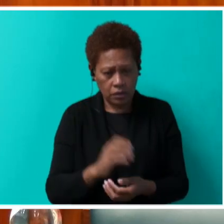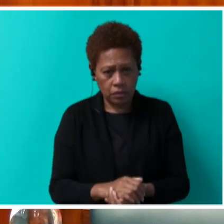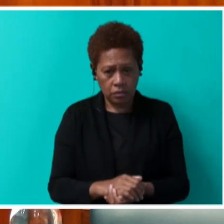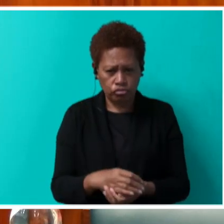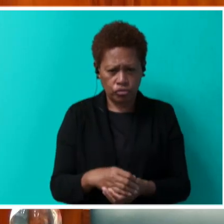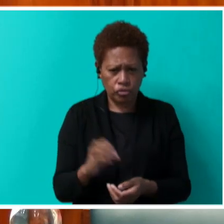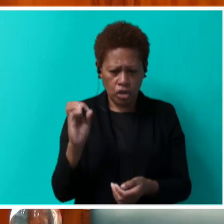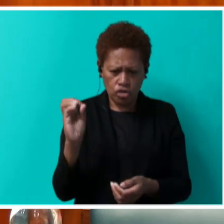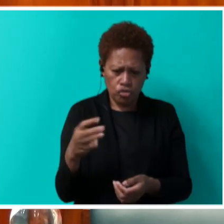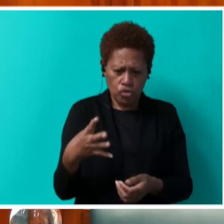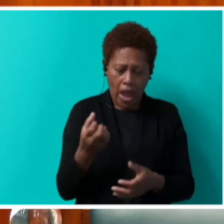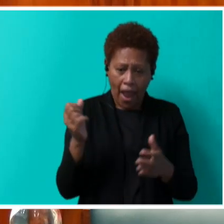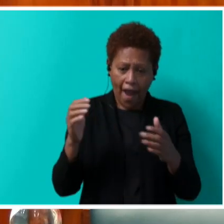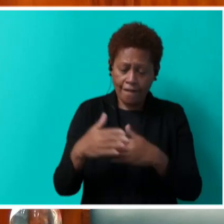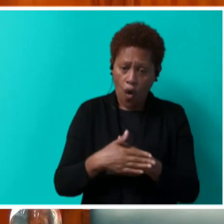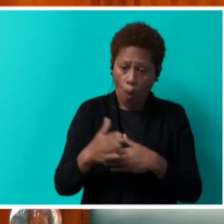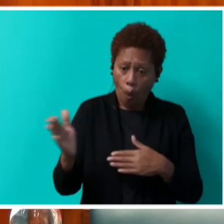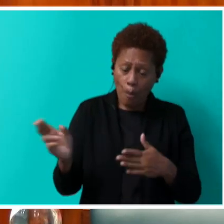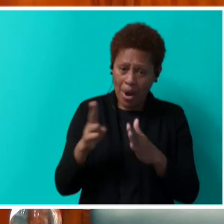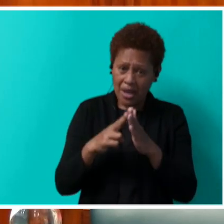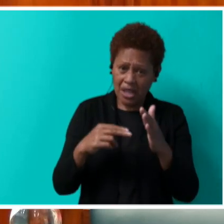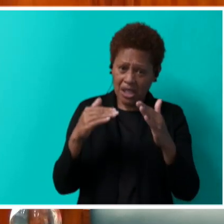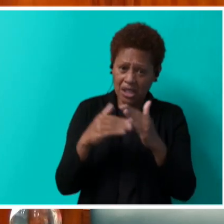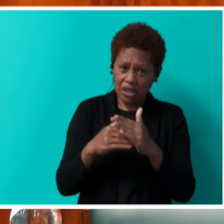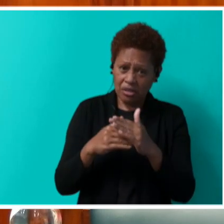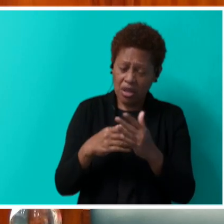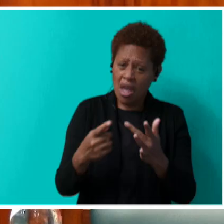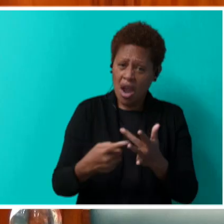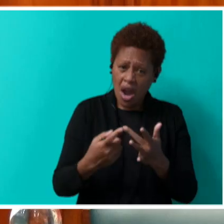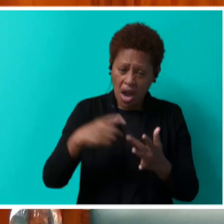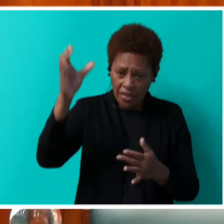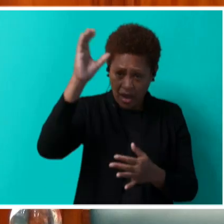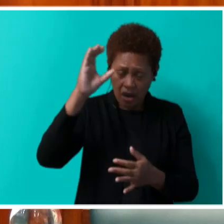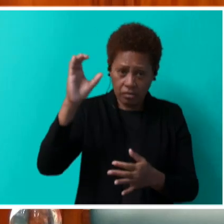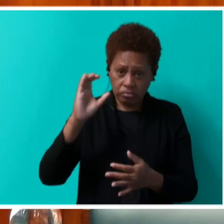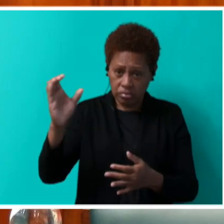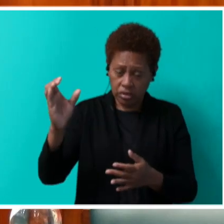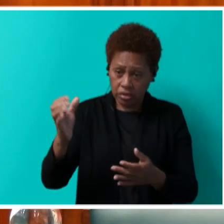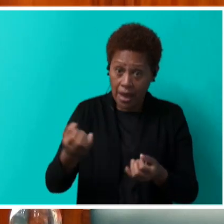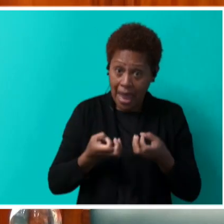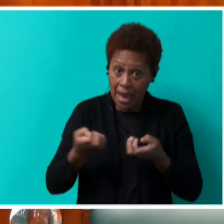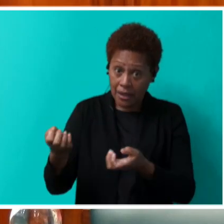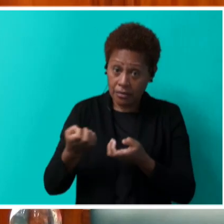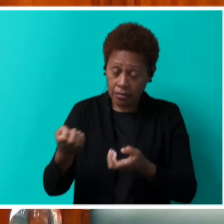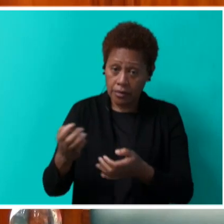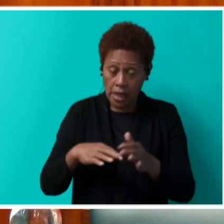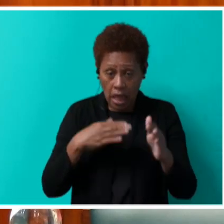market opportunities in New Zealand and creates a springboard to enter into other